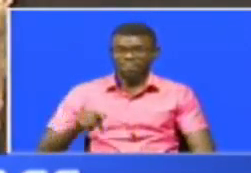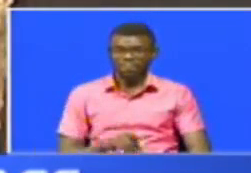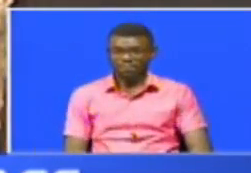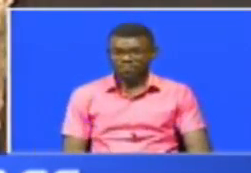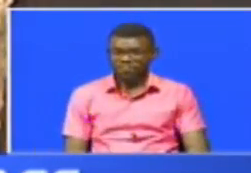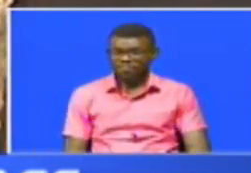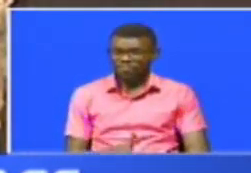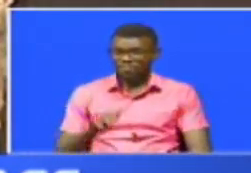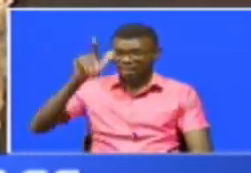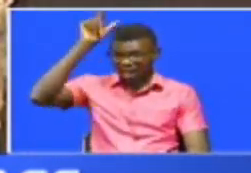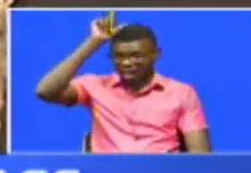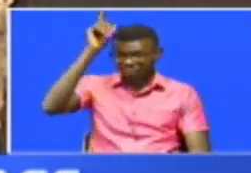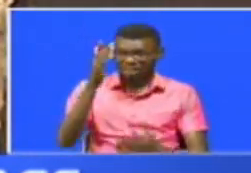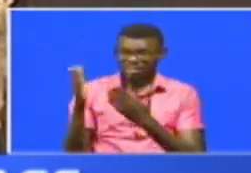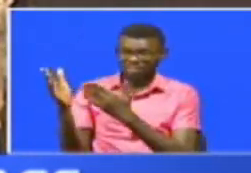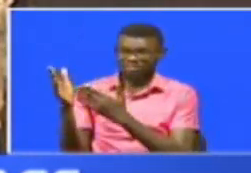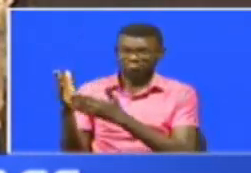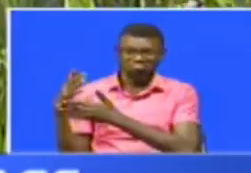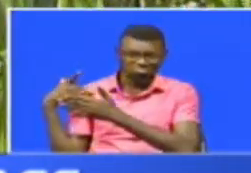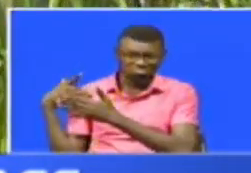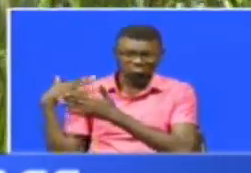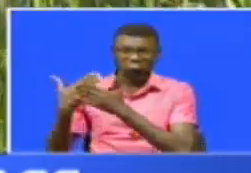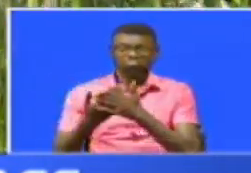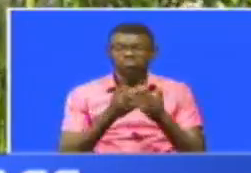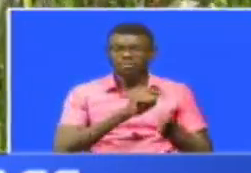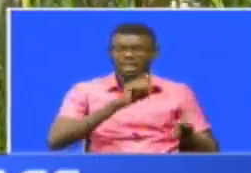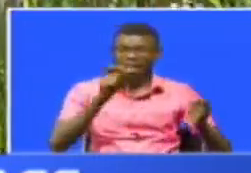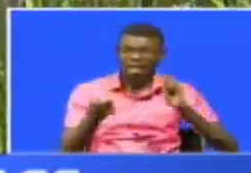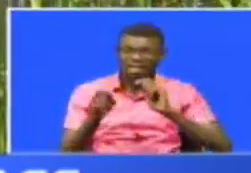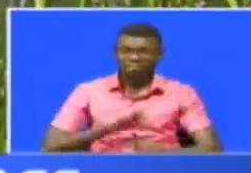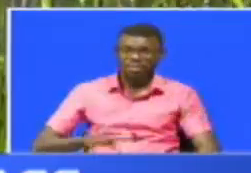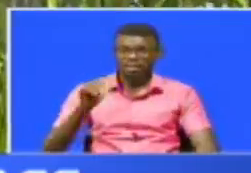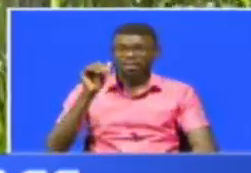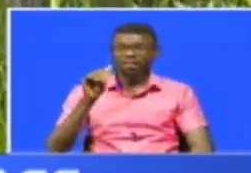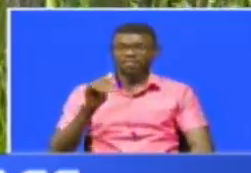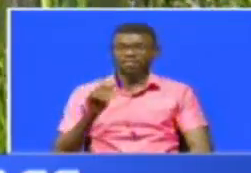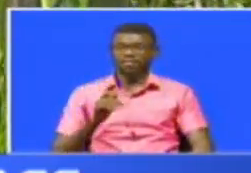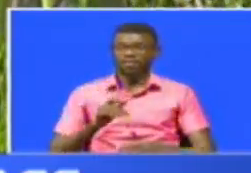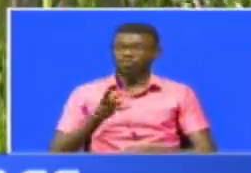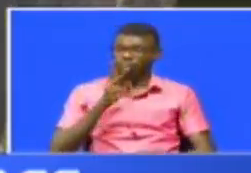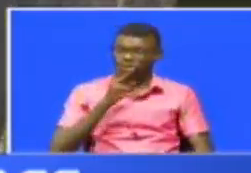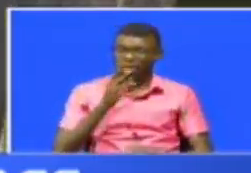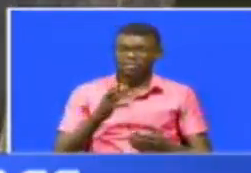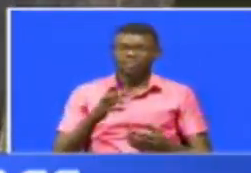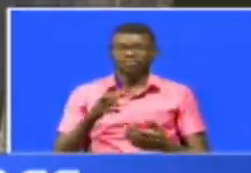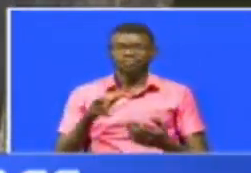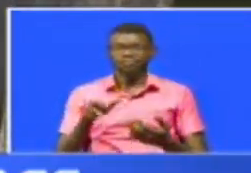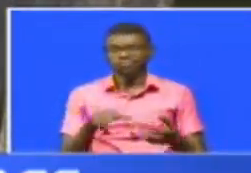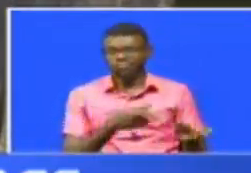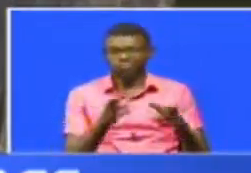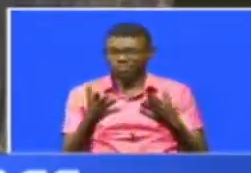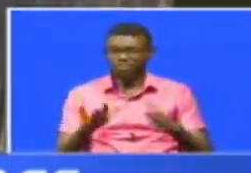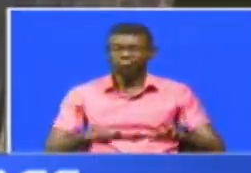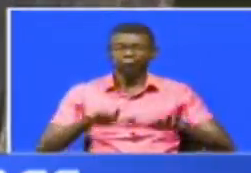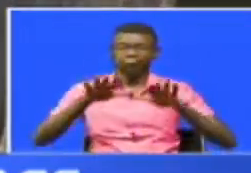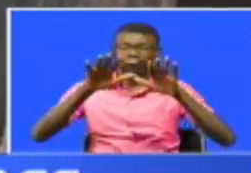It is a village that has over the years transformed into an island thanks to the rising water levels of Lake Victoria, oversiltation,